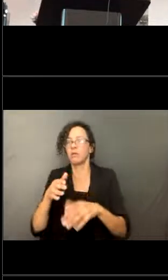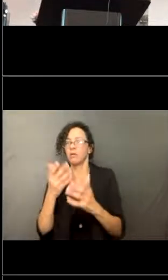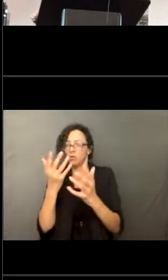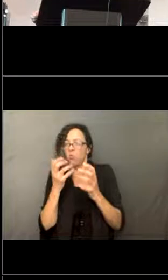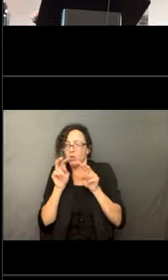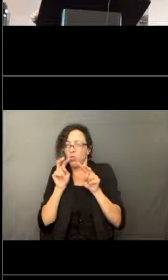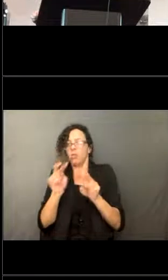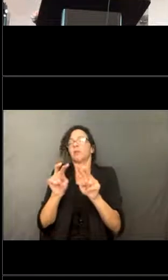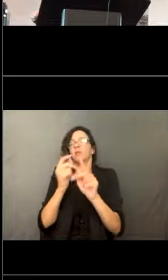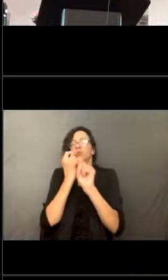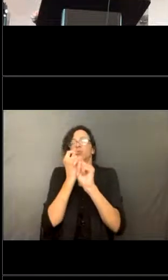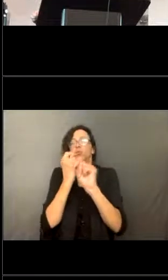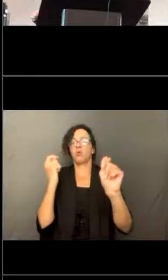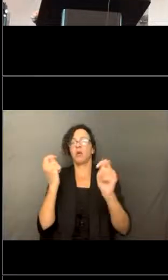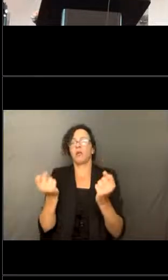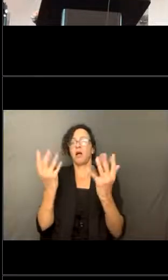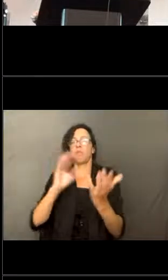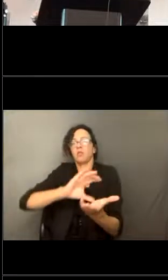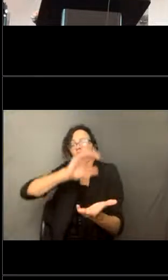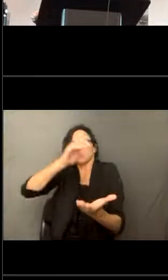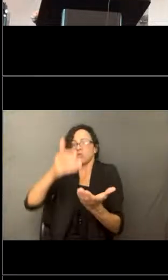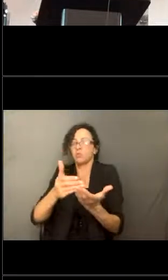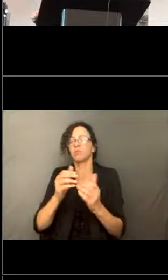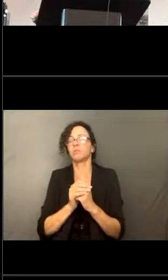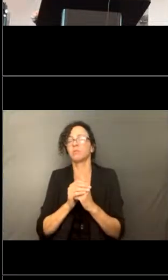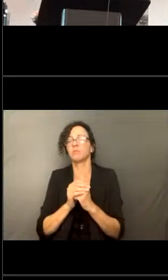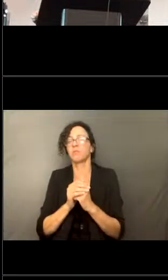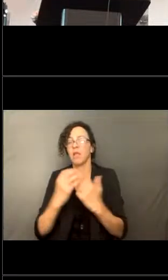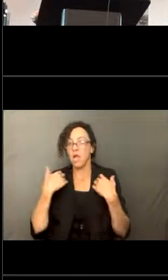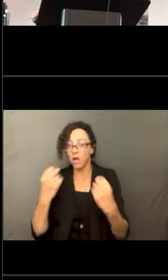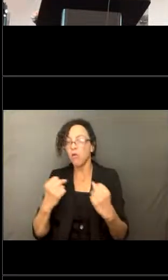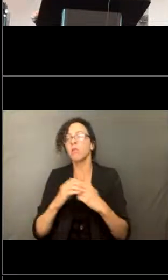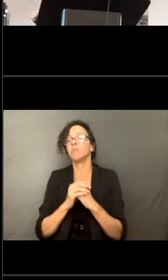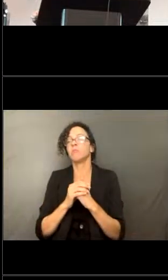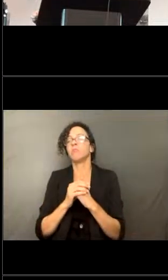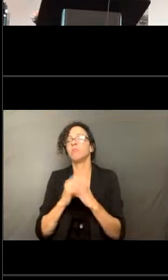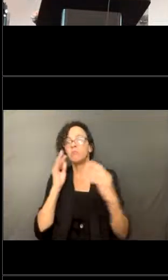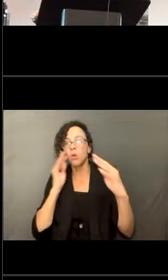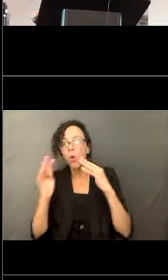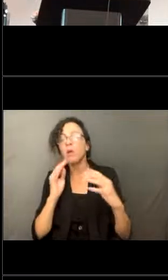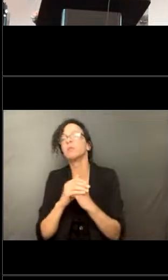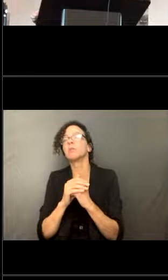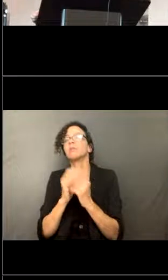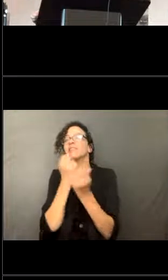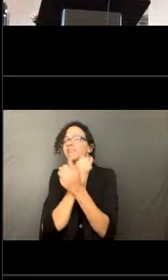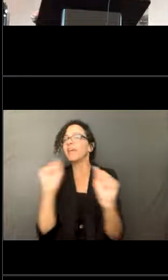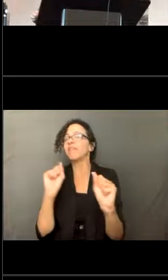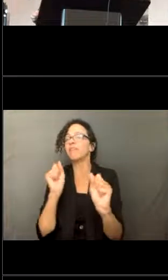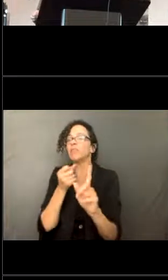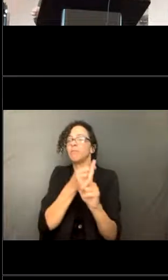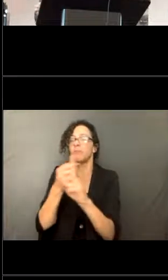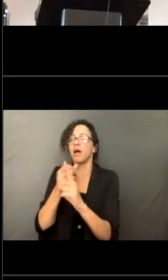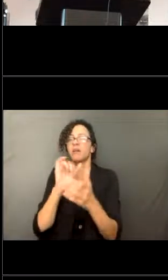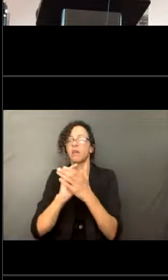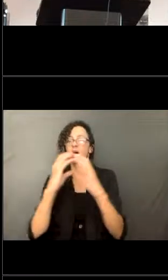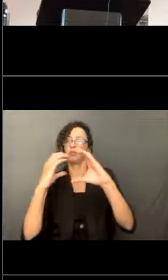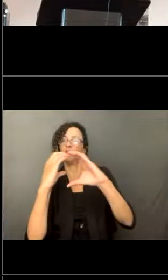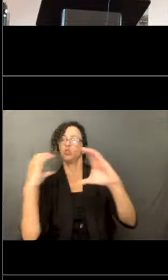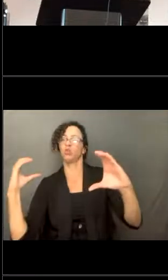the disproportionate emissions, health, noise, and safety impacts that freight traffic has on frontline and environmental